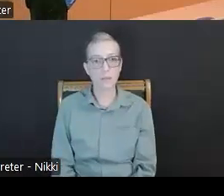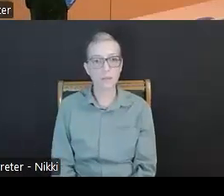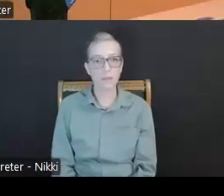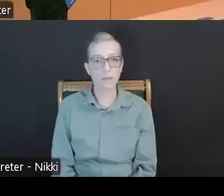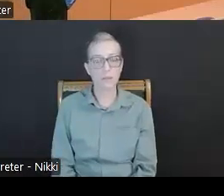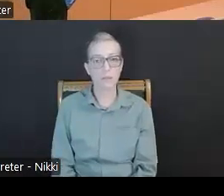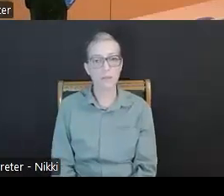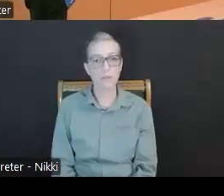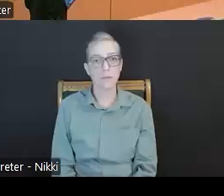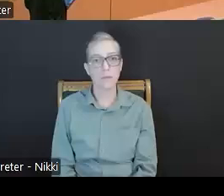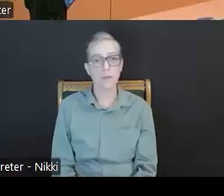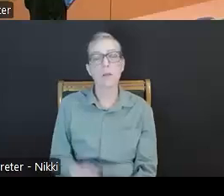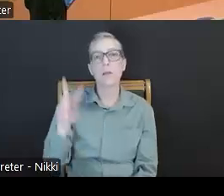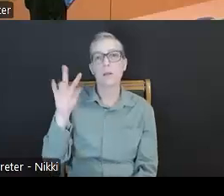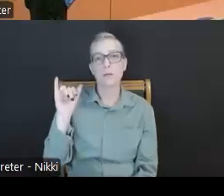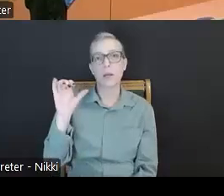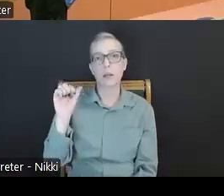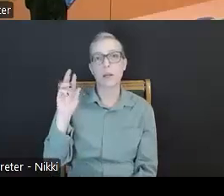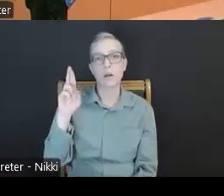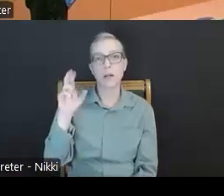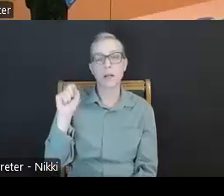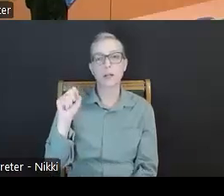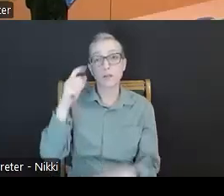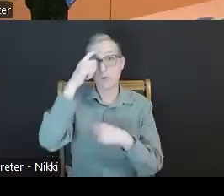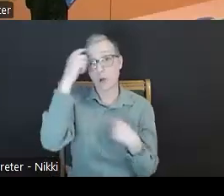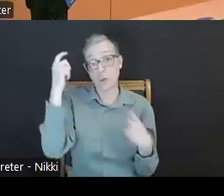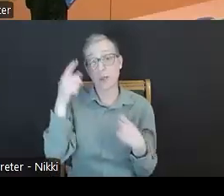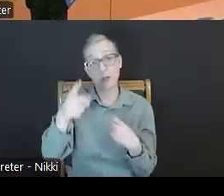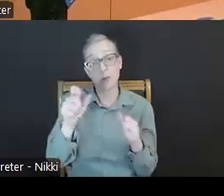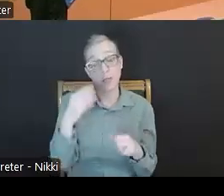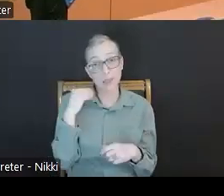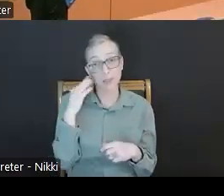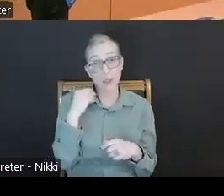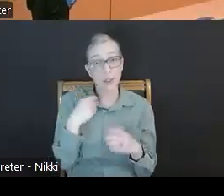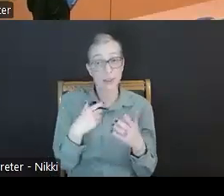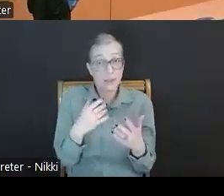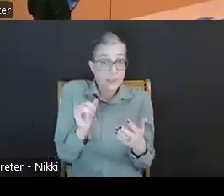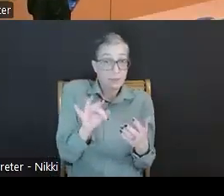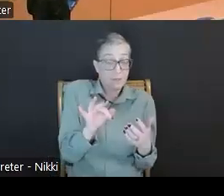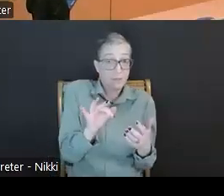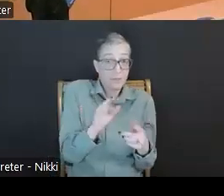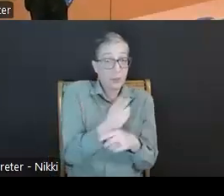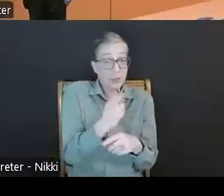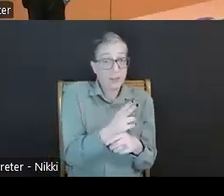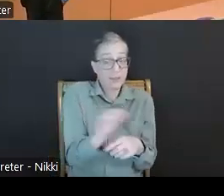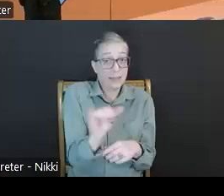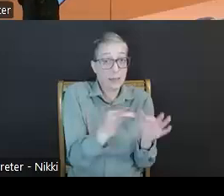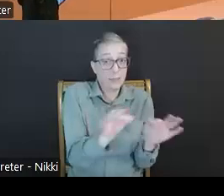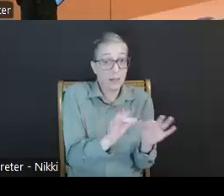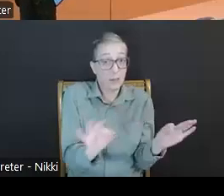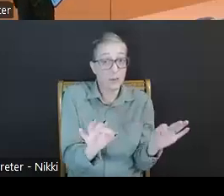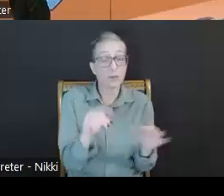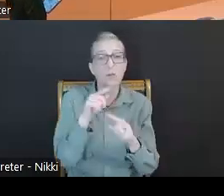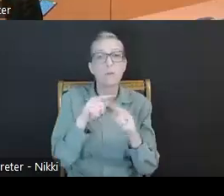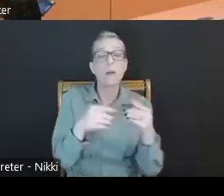be experienced by a lot, even if you're speaking in the same language. But in this case, it's kind of like the pre-session, we would like